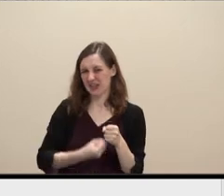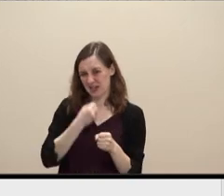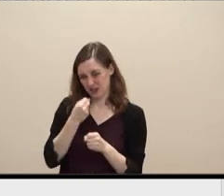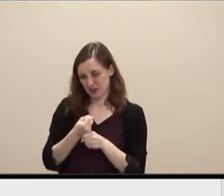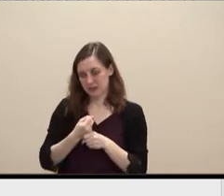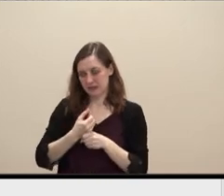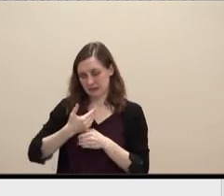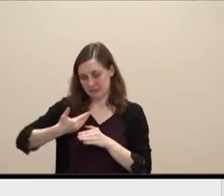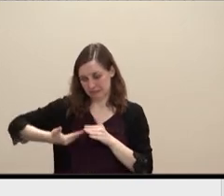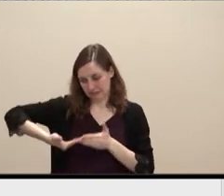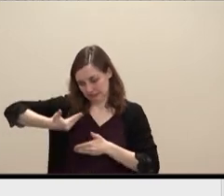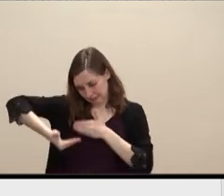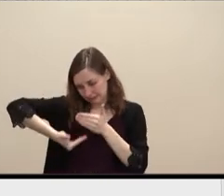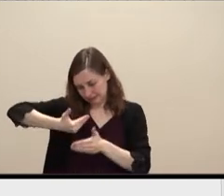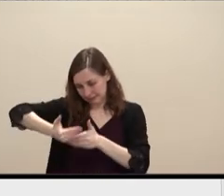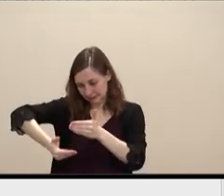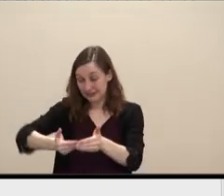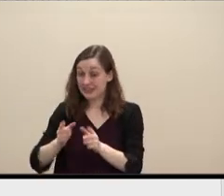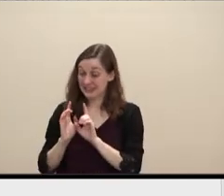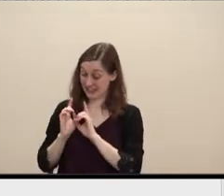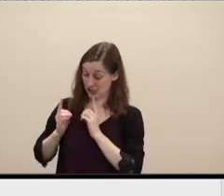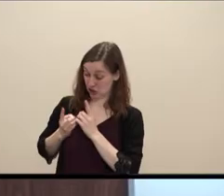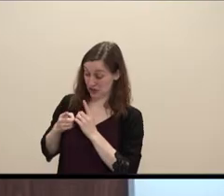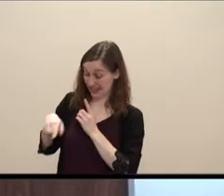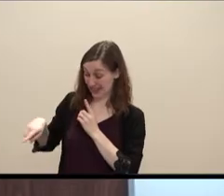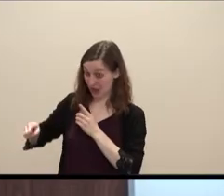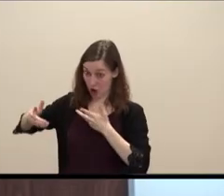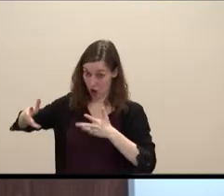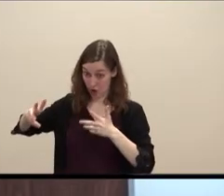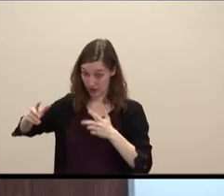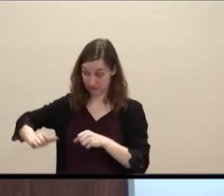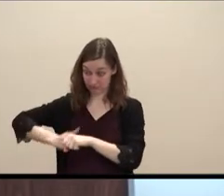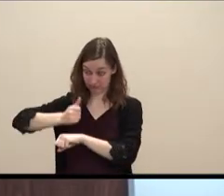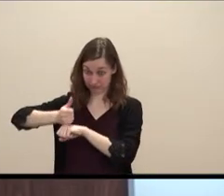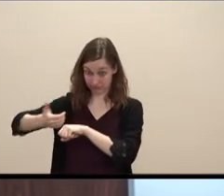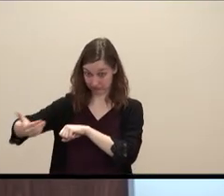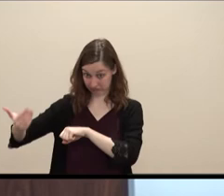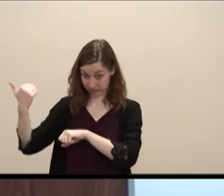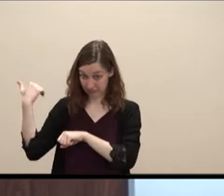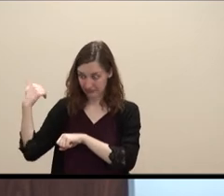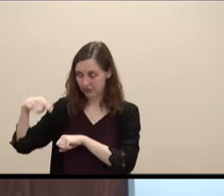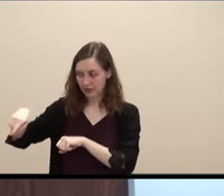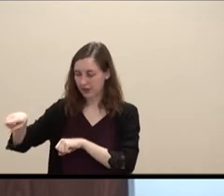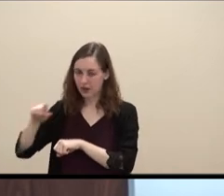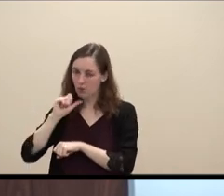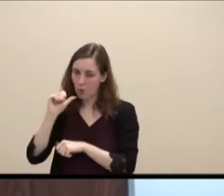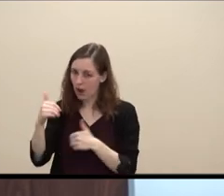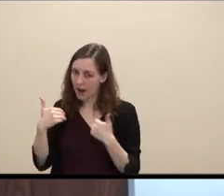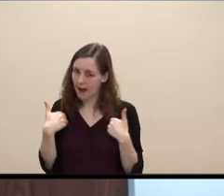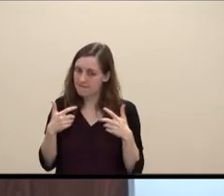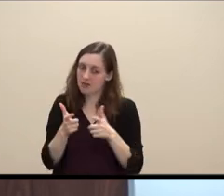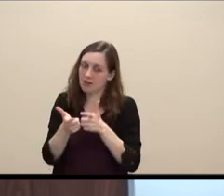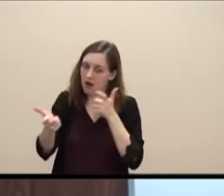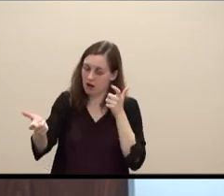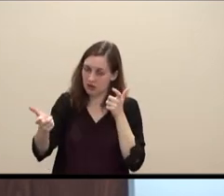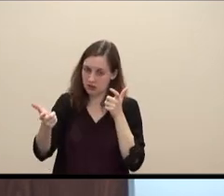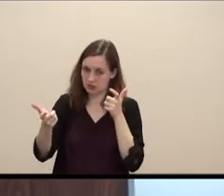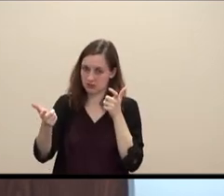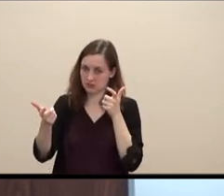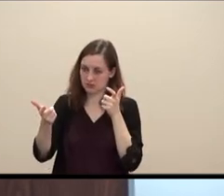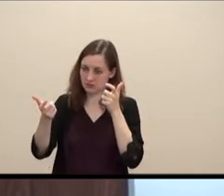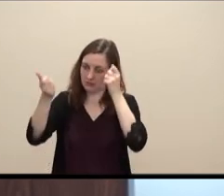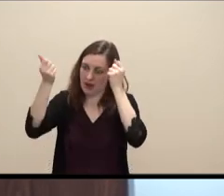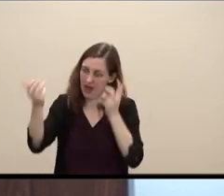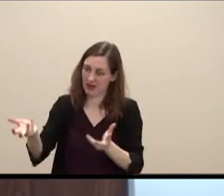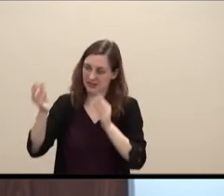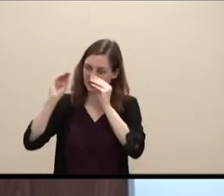really good momentum. Districts who already did this for the first time, I mean, they don't have large numbers of teachers that are designated yet, but